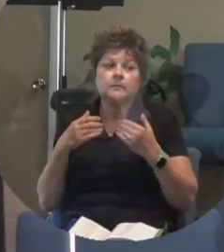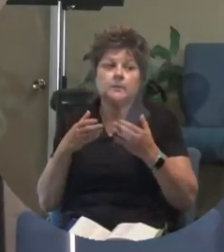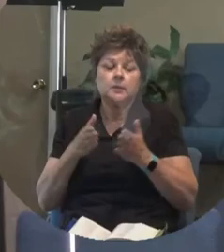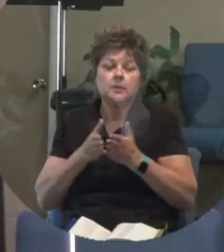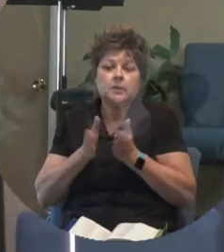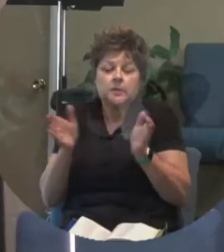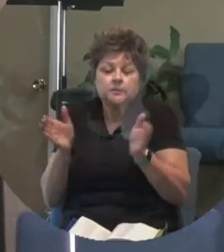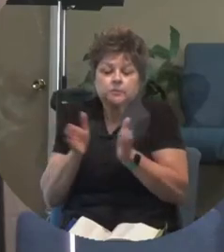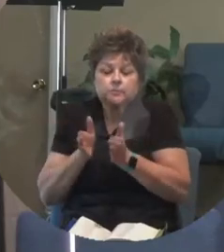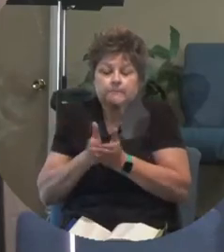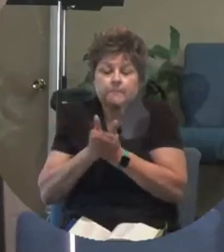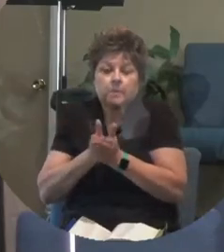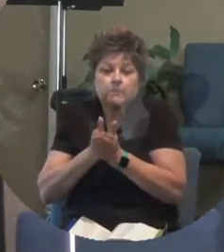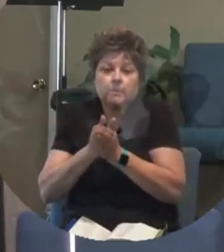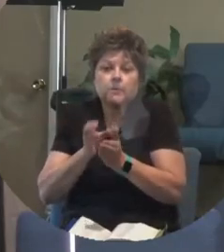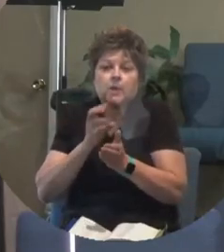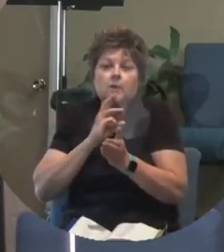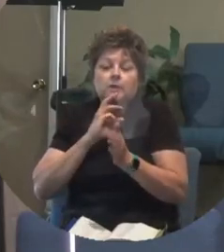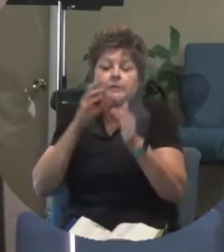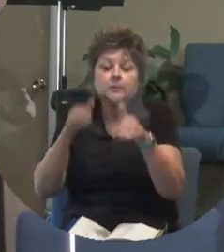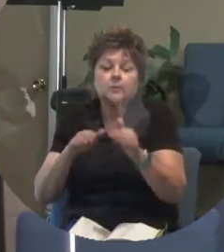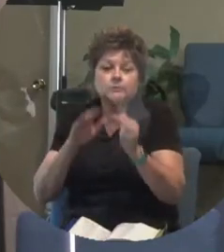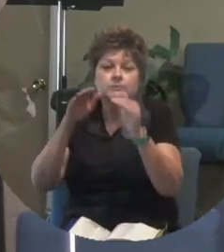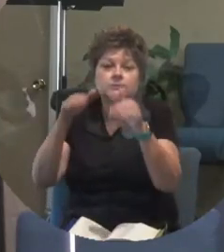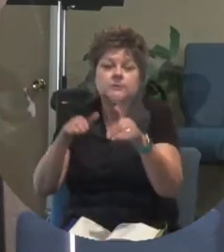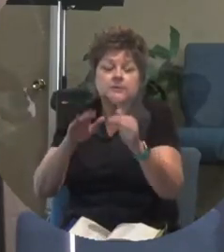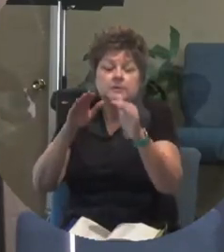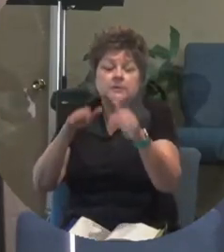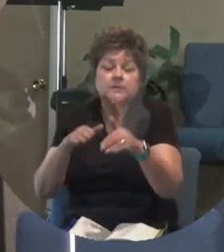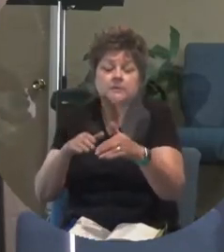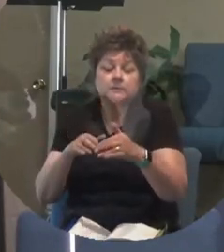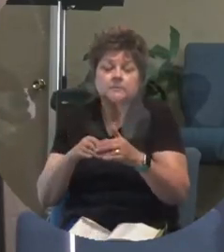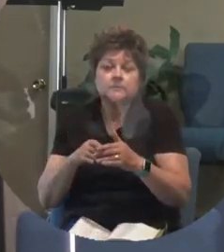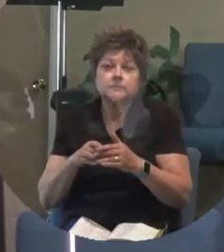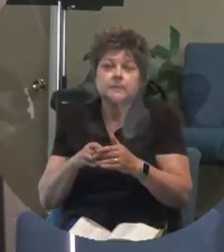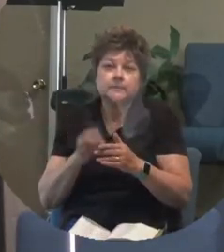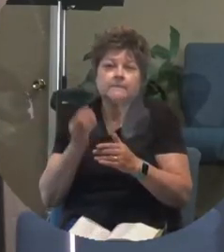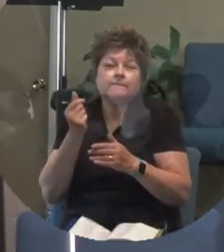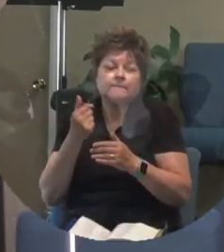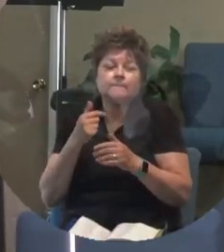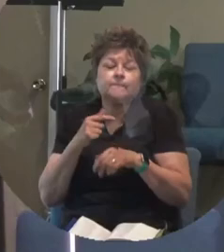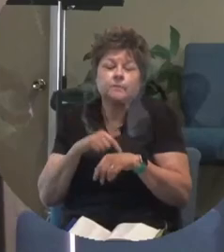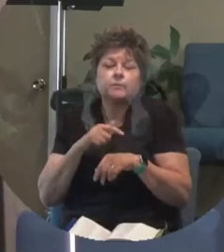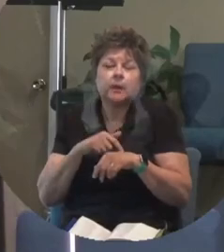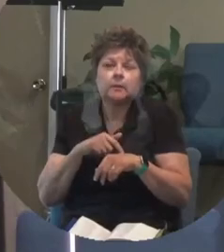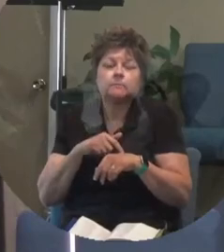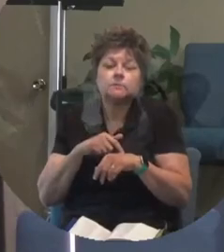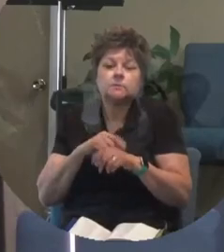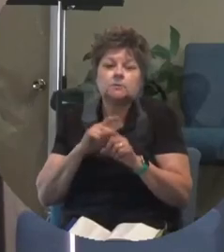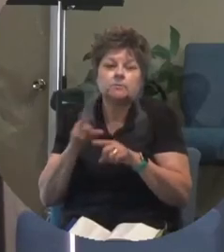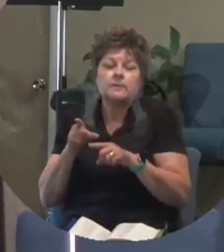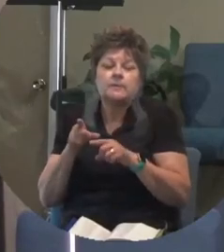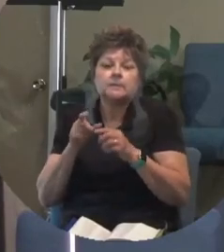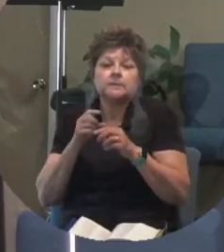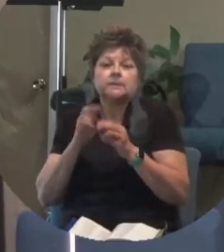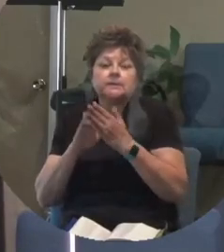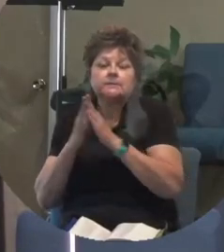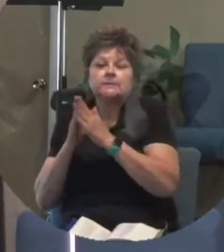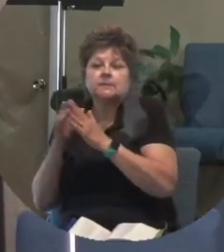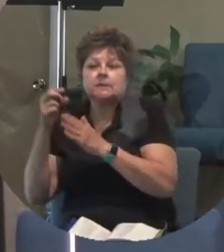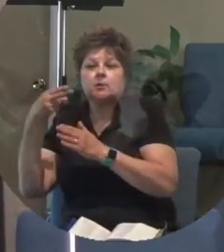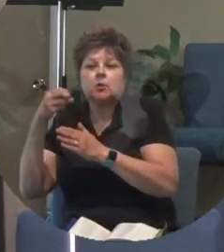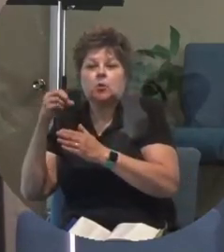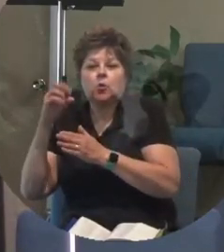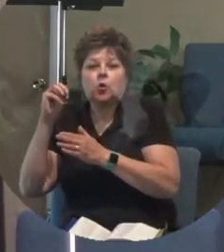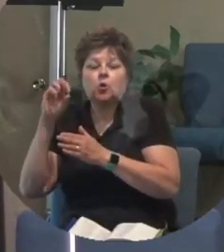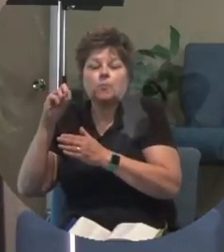I haven't many times, but I remember Roy and I, and maybe some of our other brothers were in Homer, Alaska, and we were on our